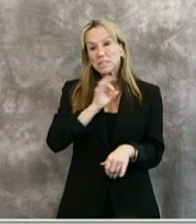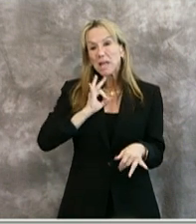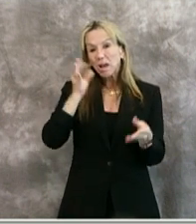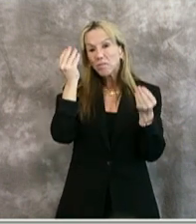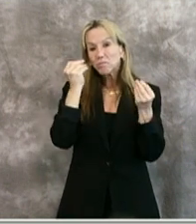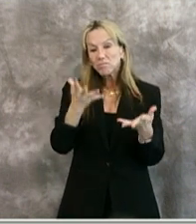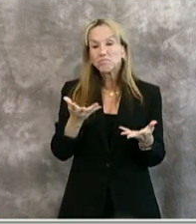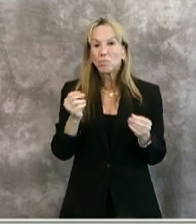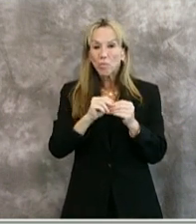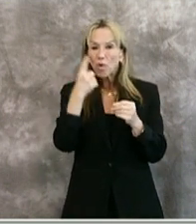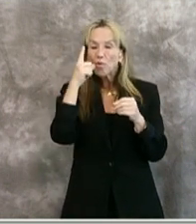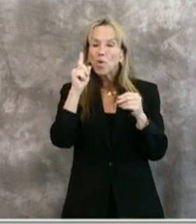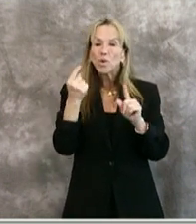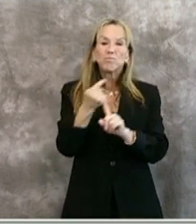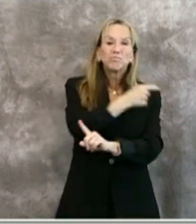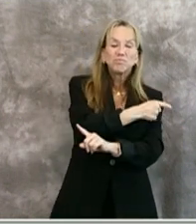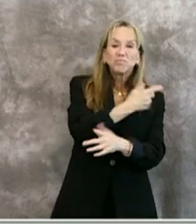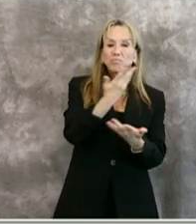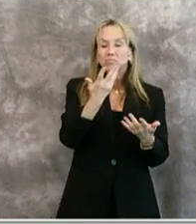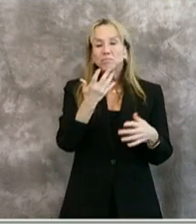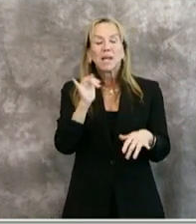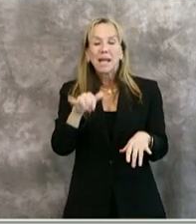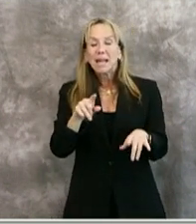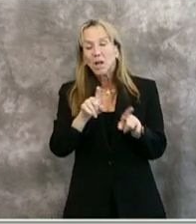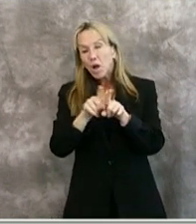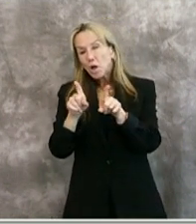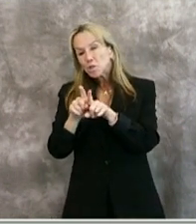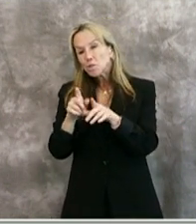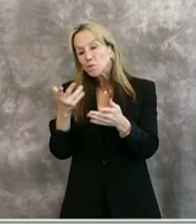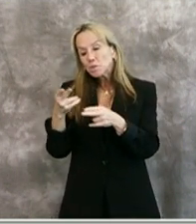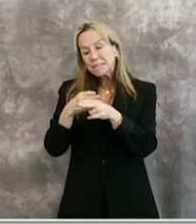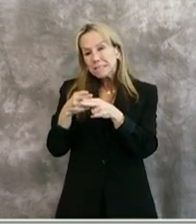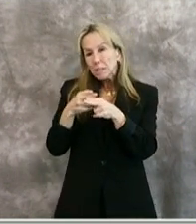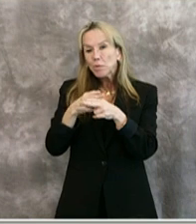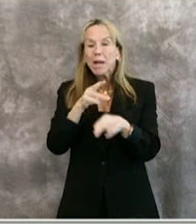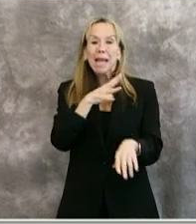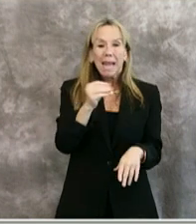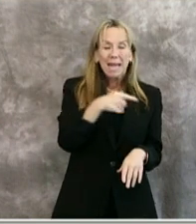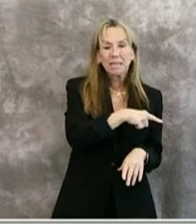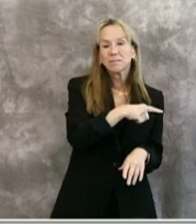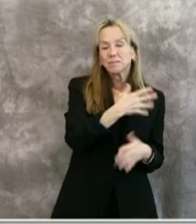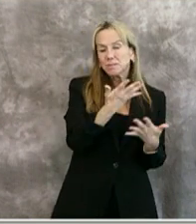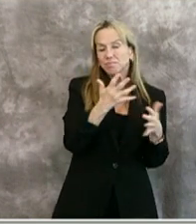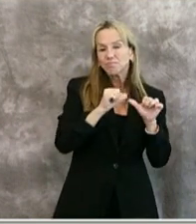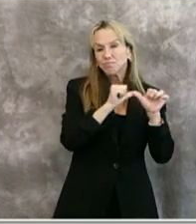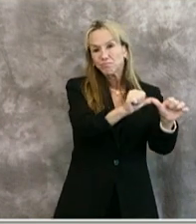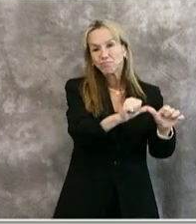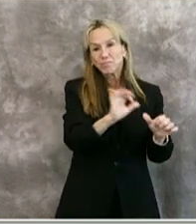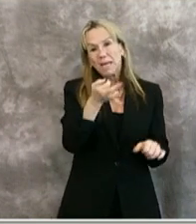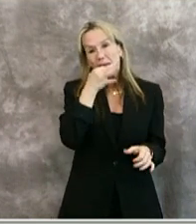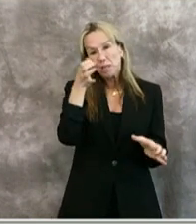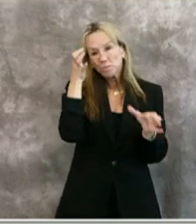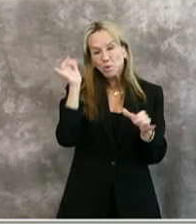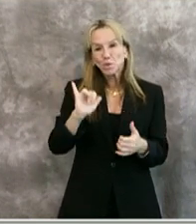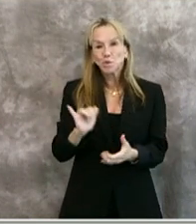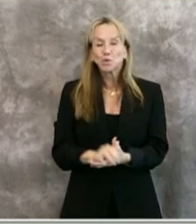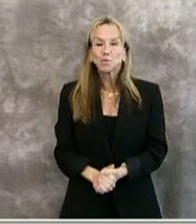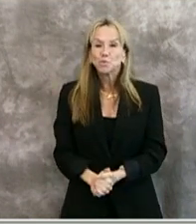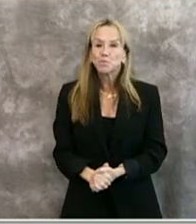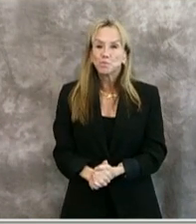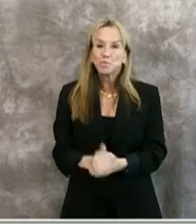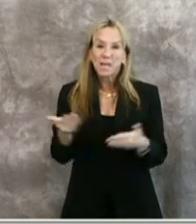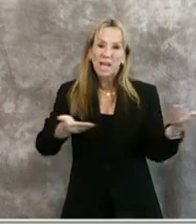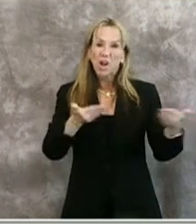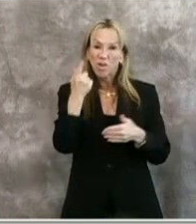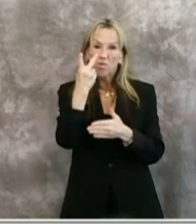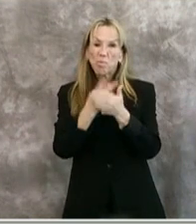and bringing on additional surge staff as well as temporary expert professional staffing. And in this last